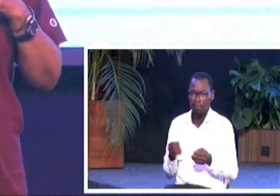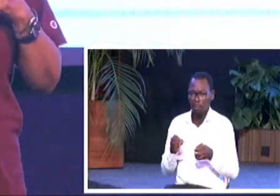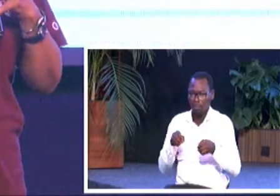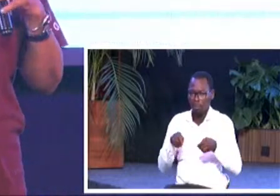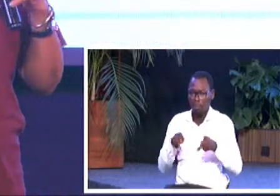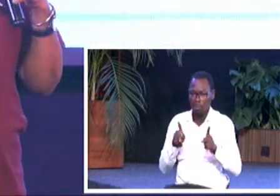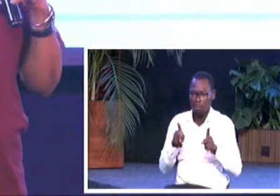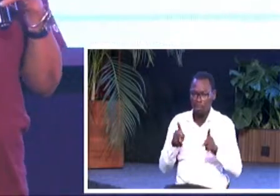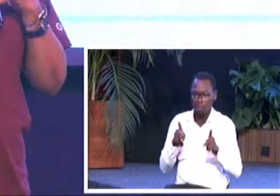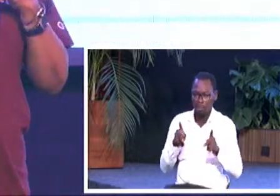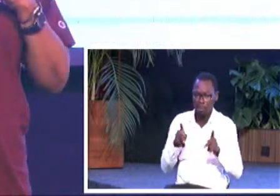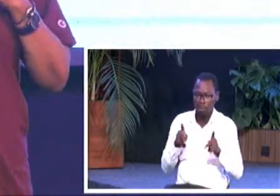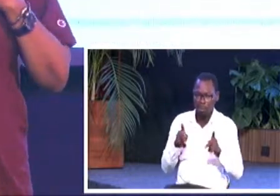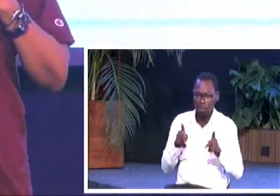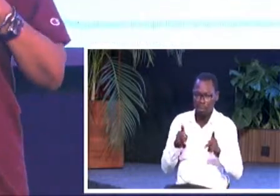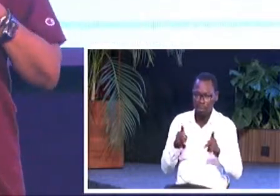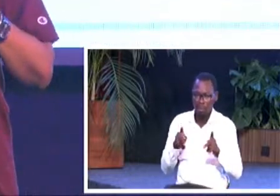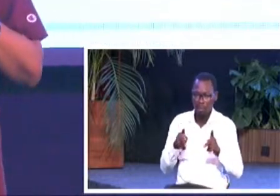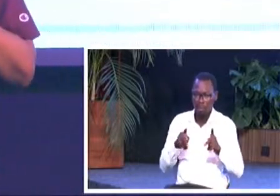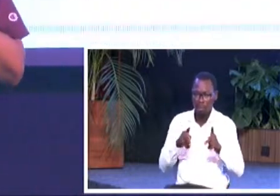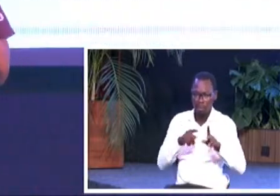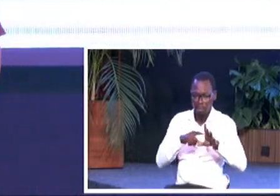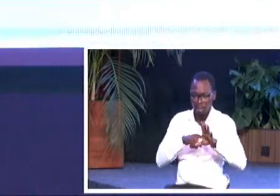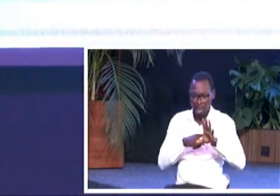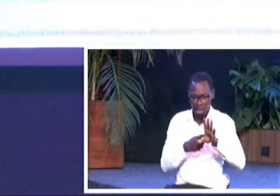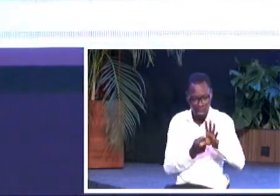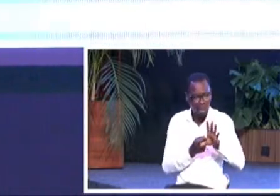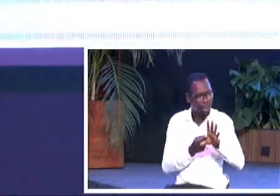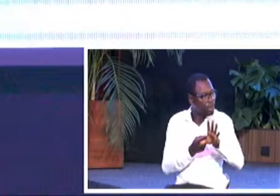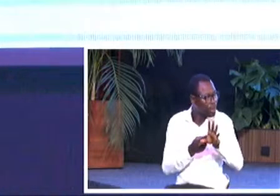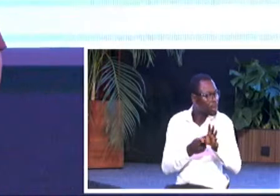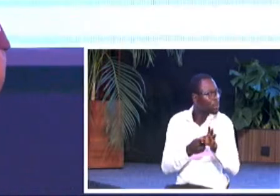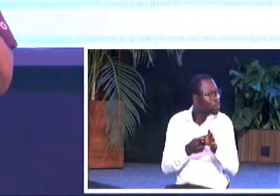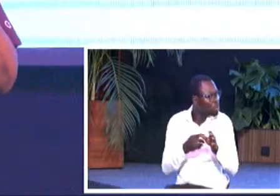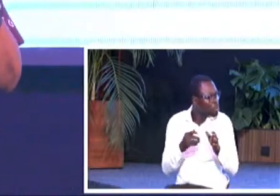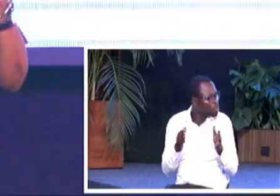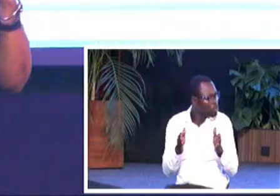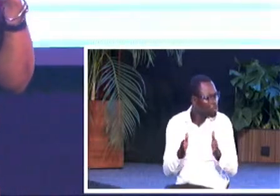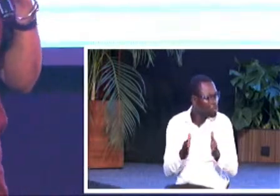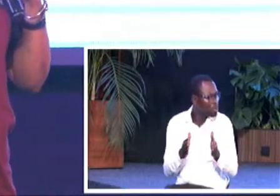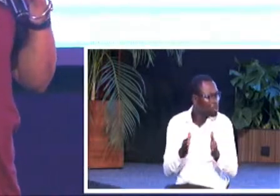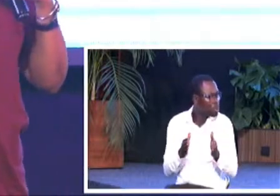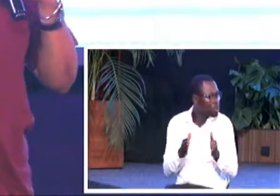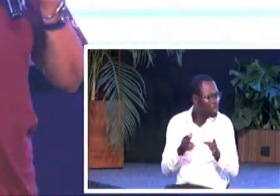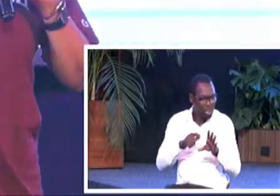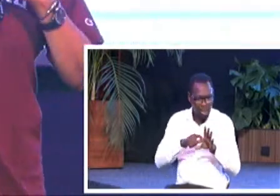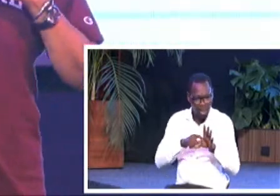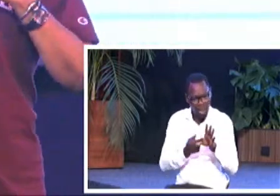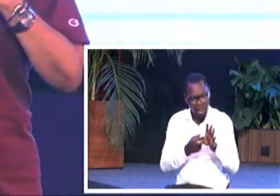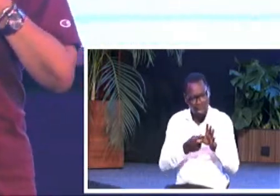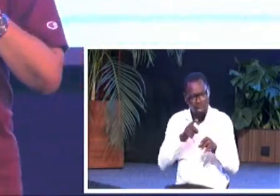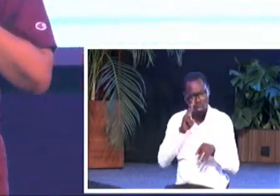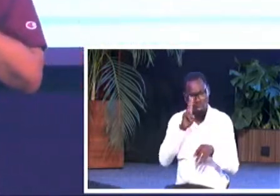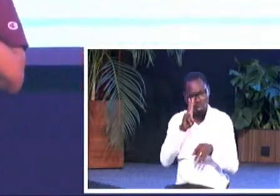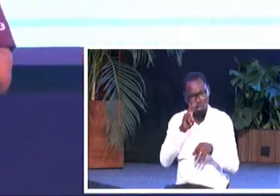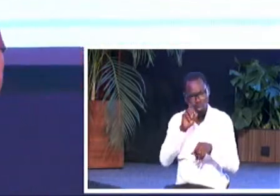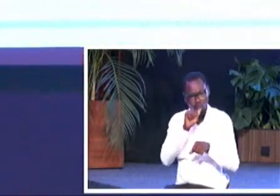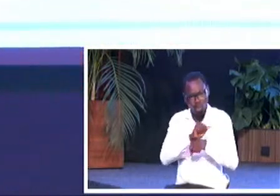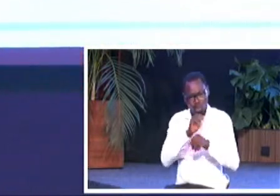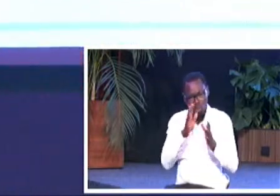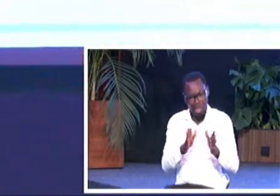Opportunity. I started Eden Tree. We started with 2 employees, now we are